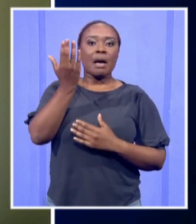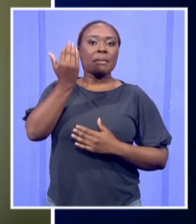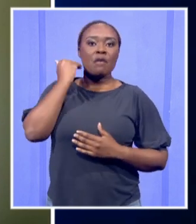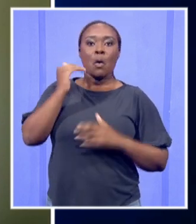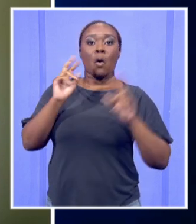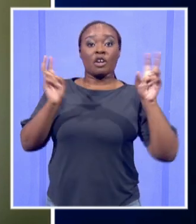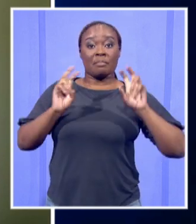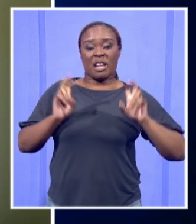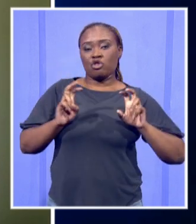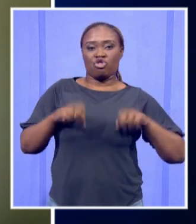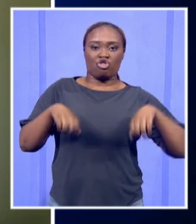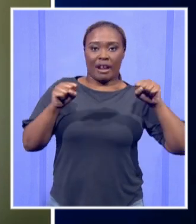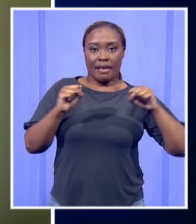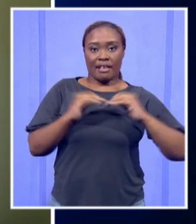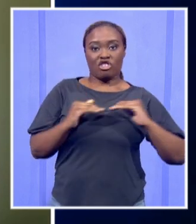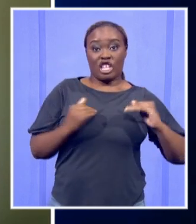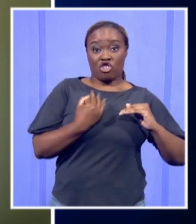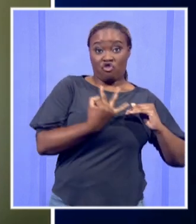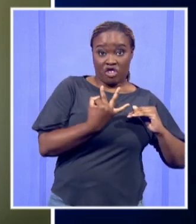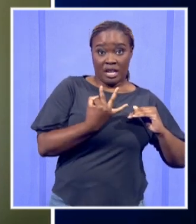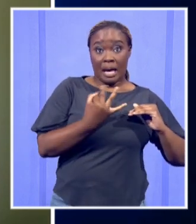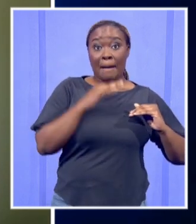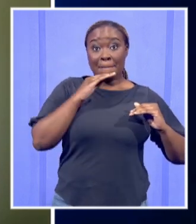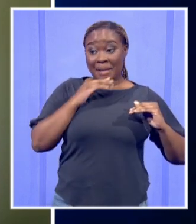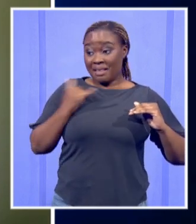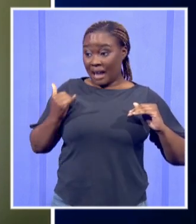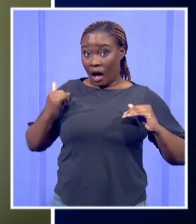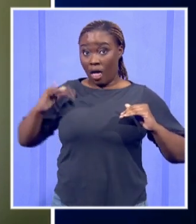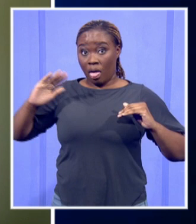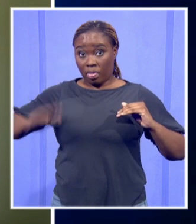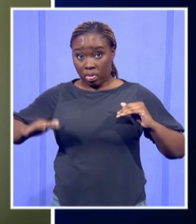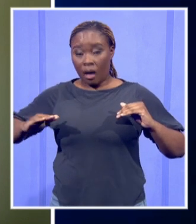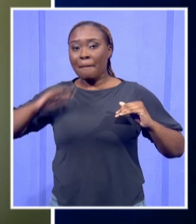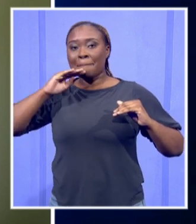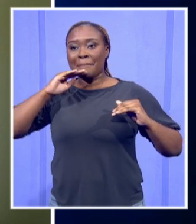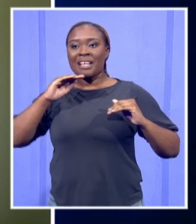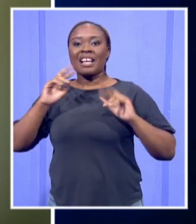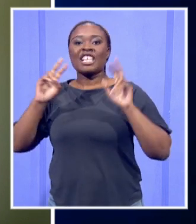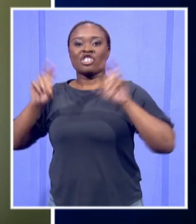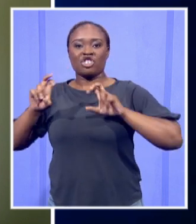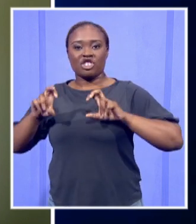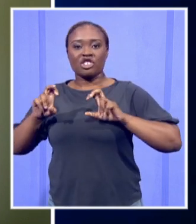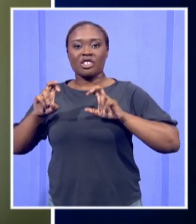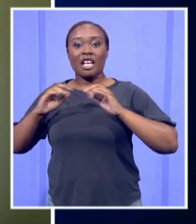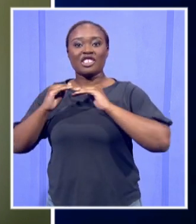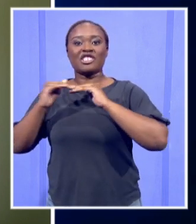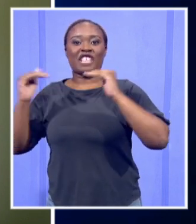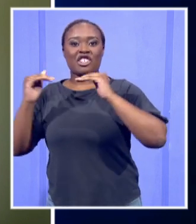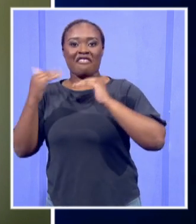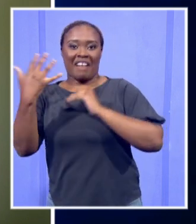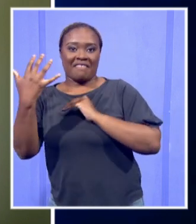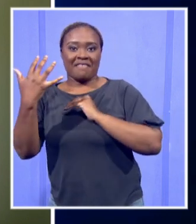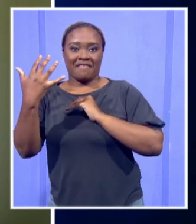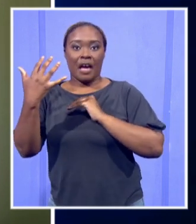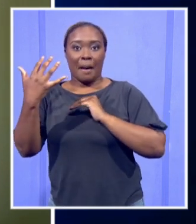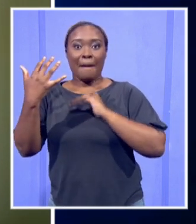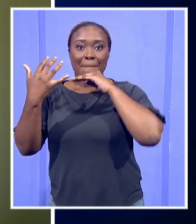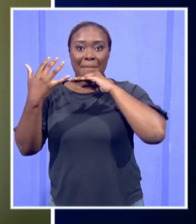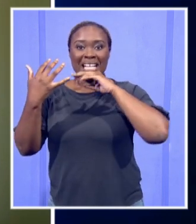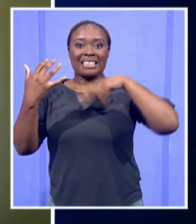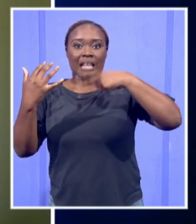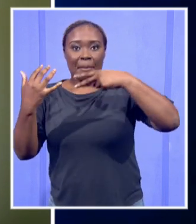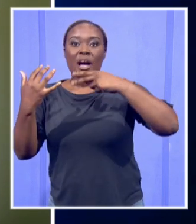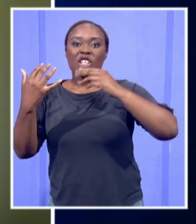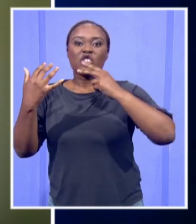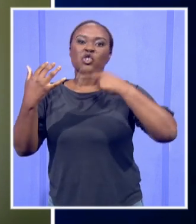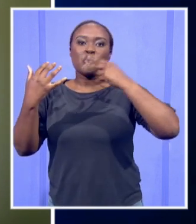2 stages worse. So let us say we were in stage 3 load shedding before. Because of this new situation, we're going to